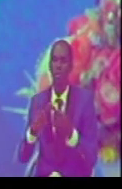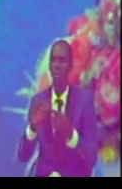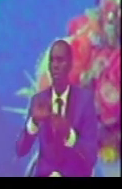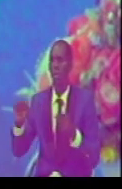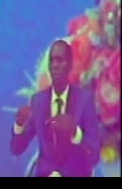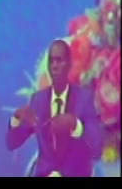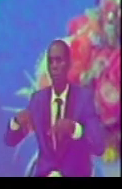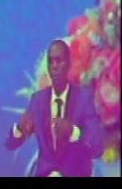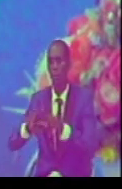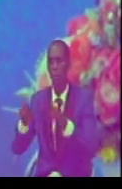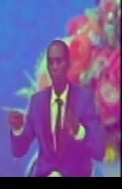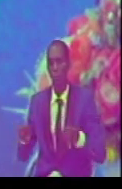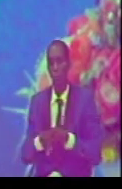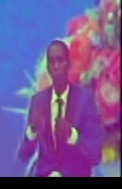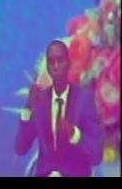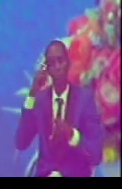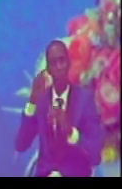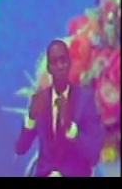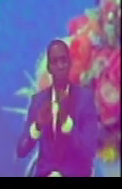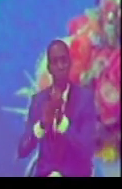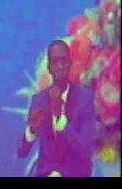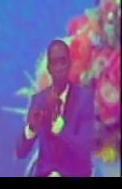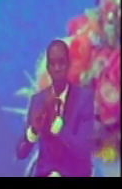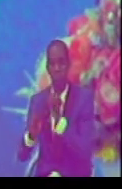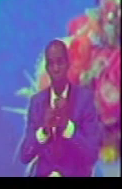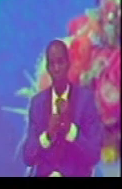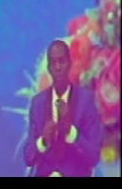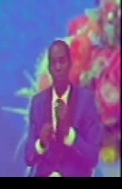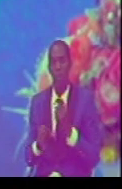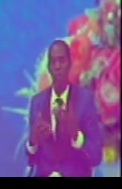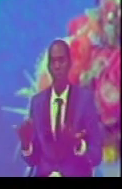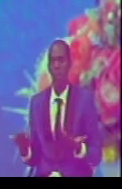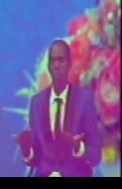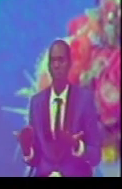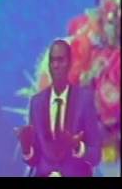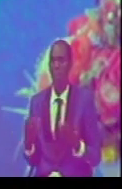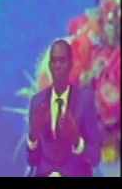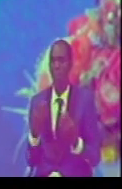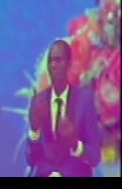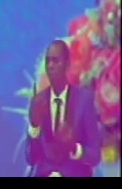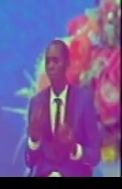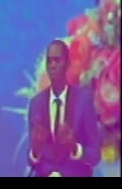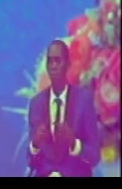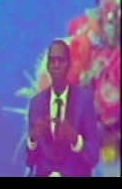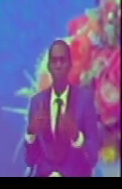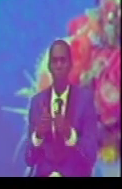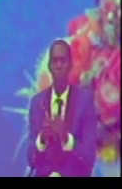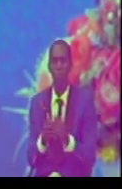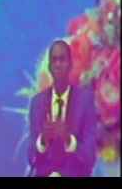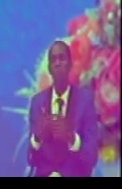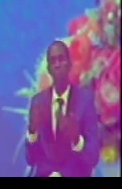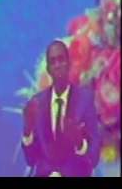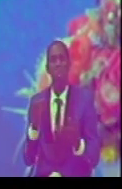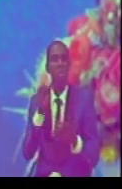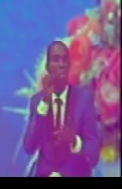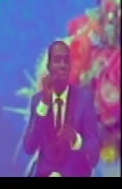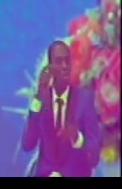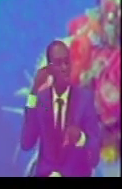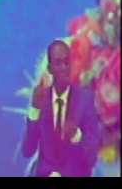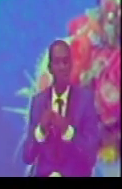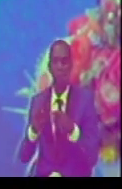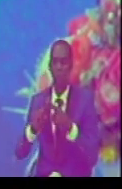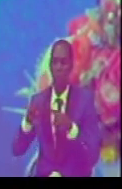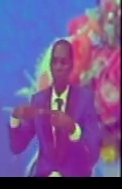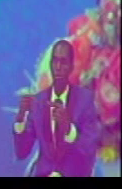Market Wednesday for publicity. And nobody was willing to go. I was like, can she go alone? She needs